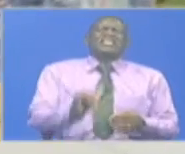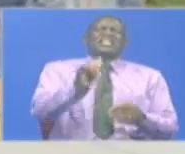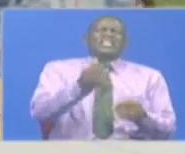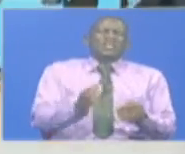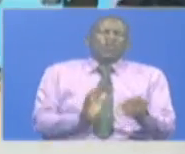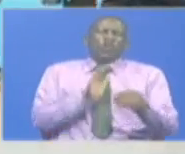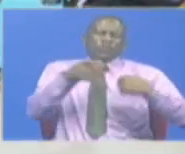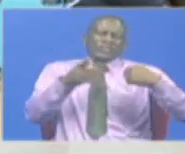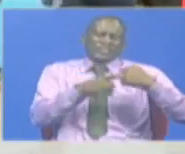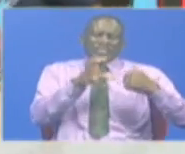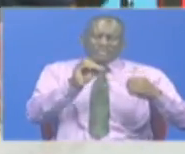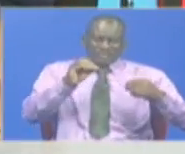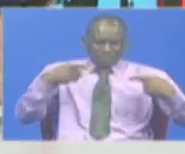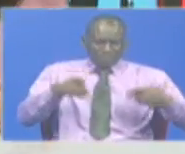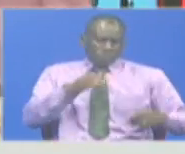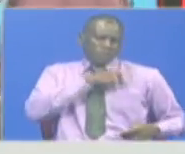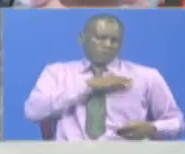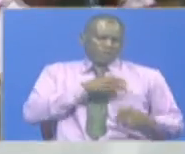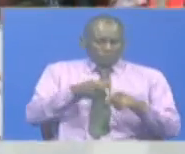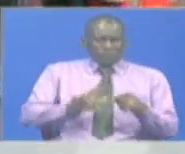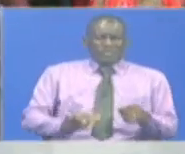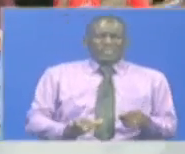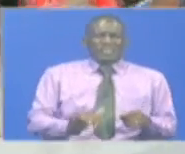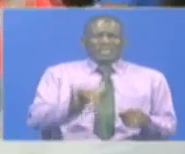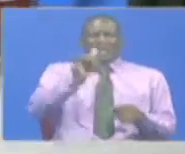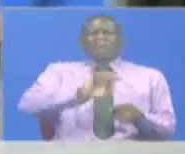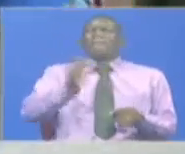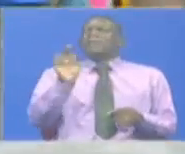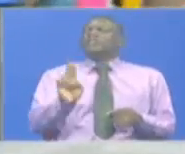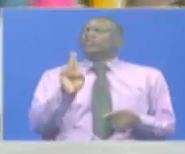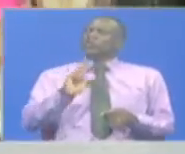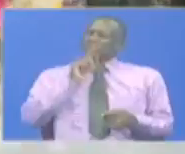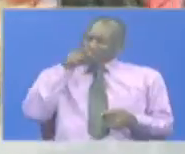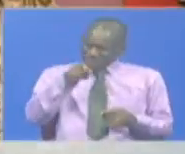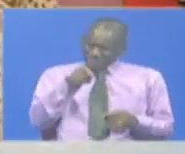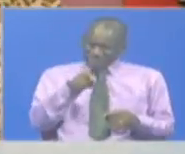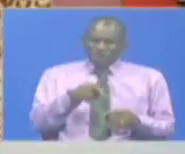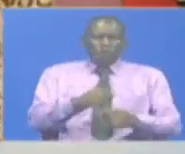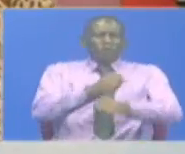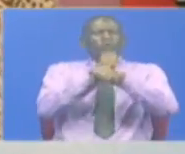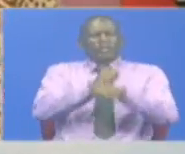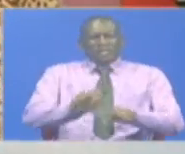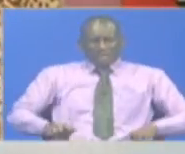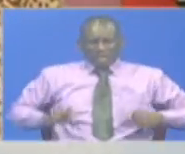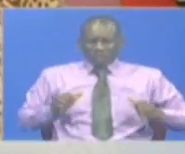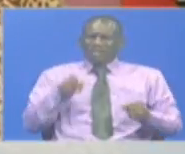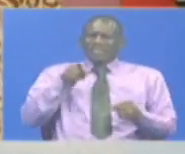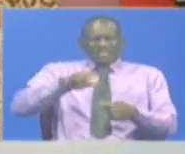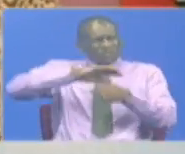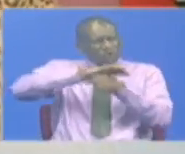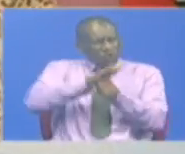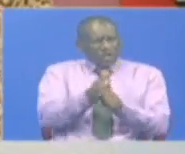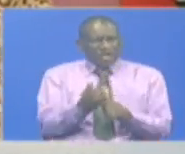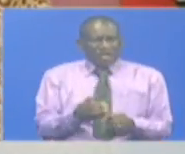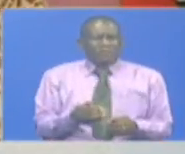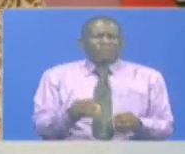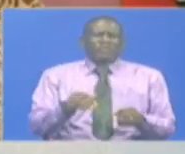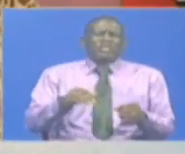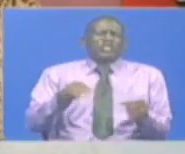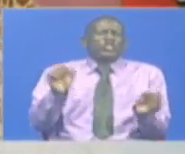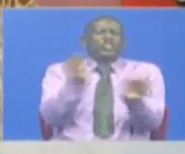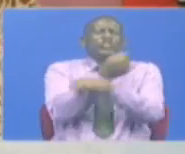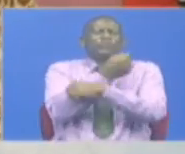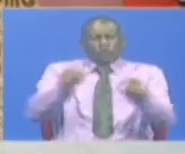1600. But President Kenyatta says the restrictions are necessary to protect lives. Huu ugonjwa hauwezi kushindwa